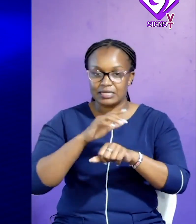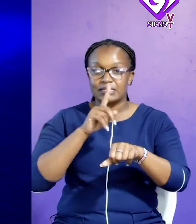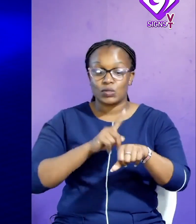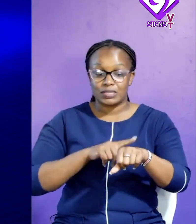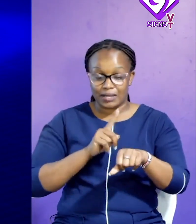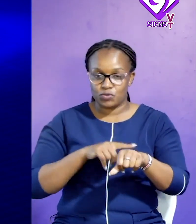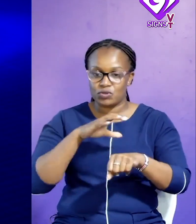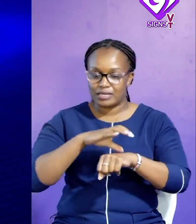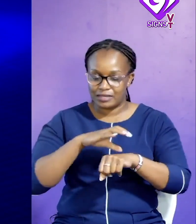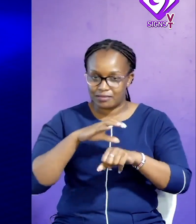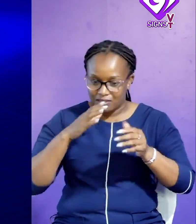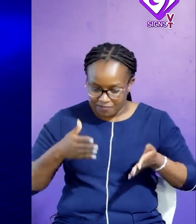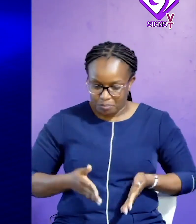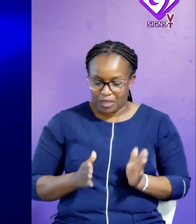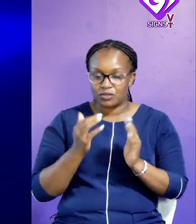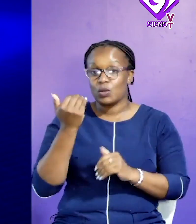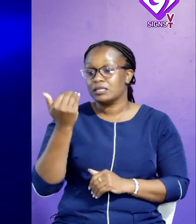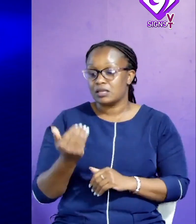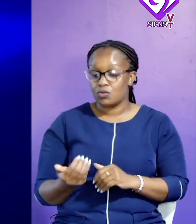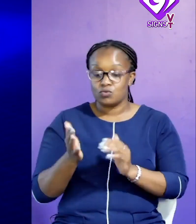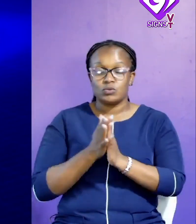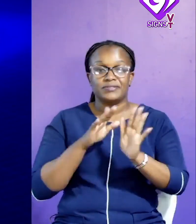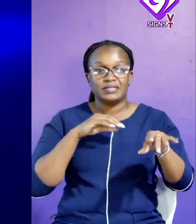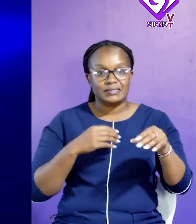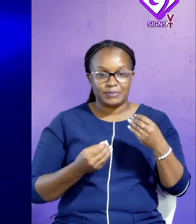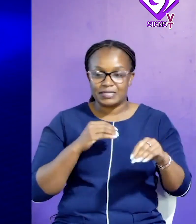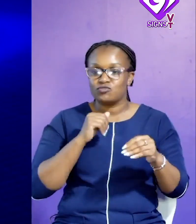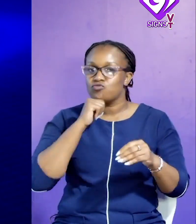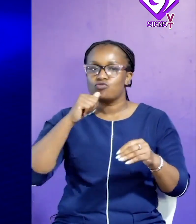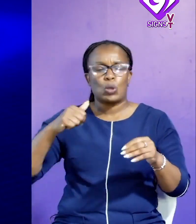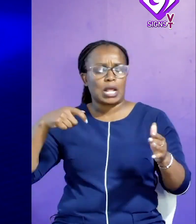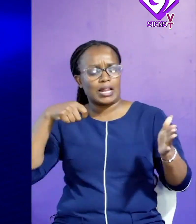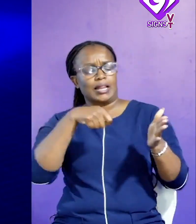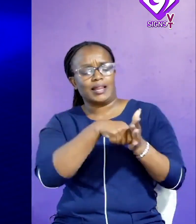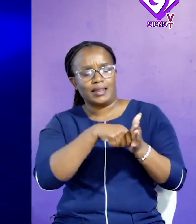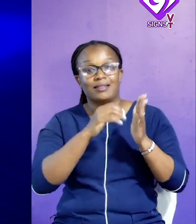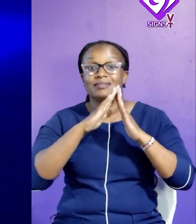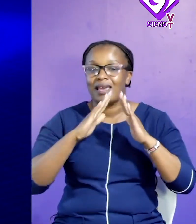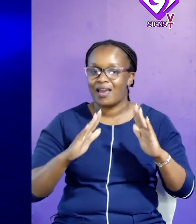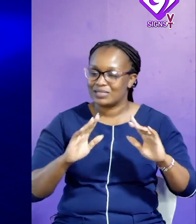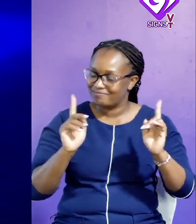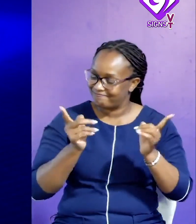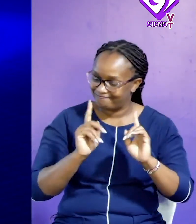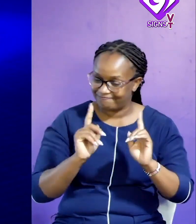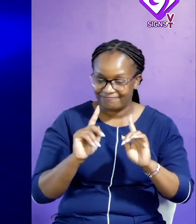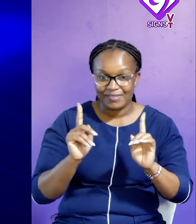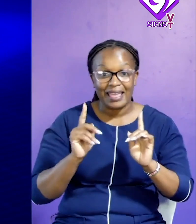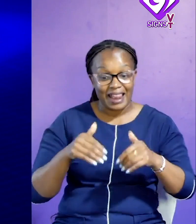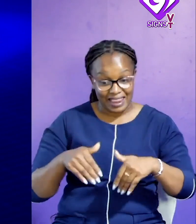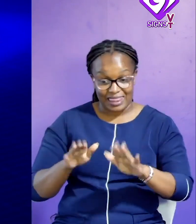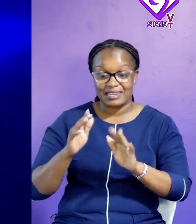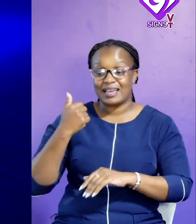ako na disability, kindly don't lock us down. Usitufungie kwa nyumba, tuache twende shule